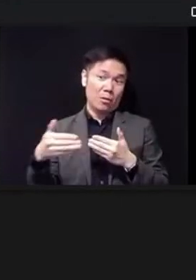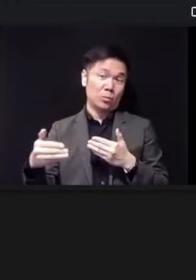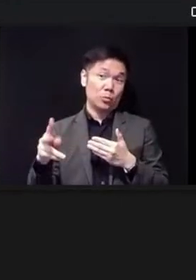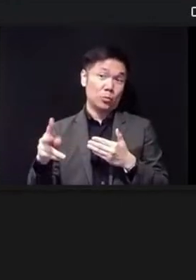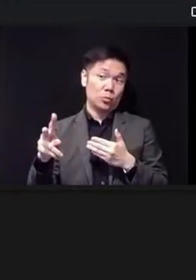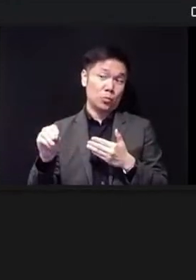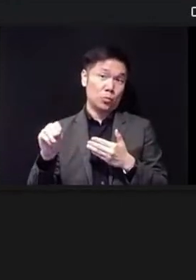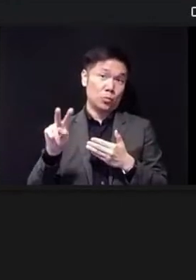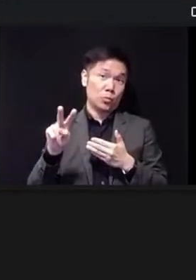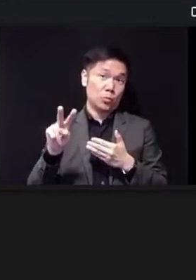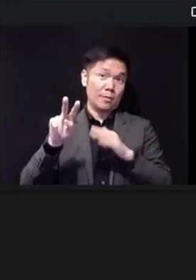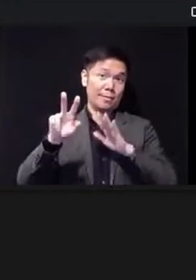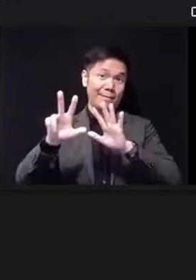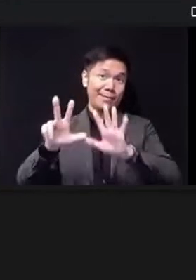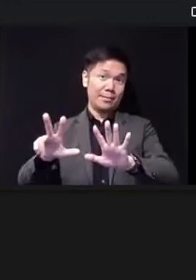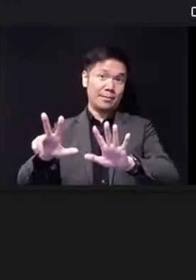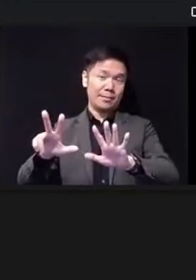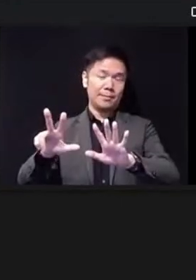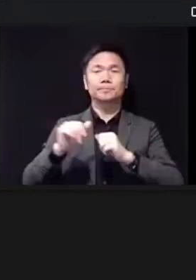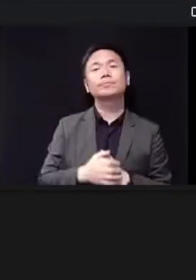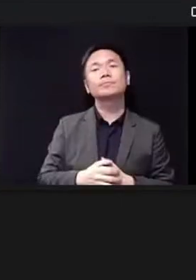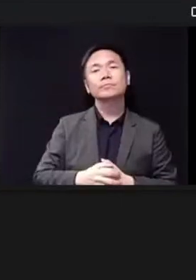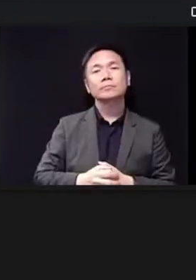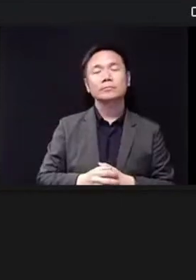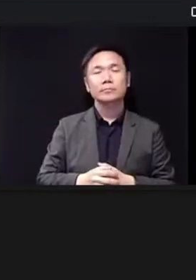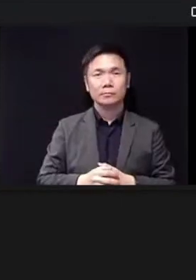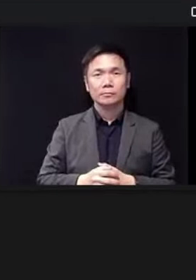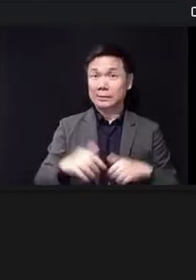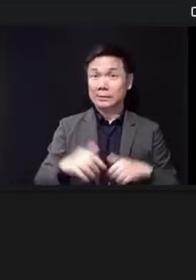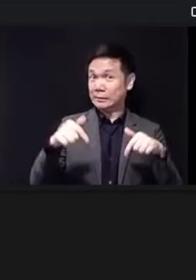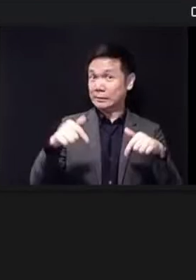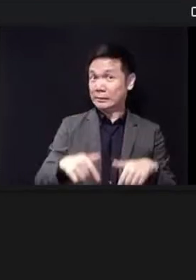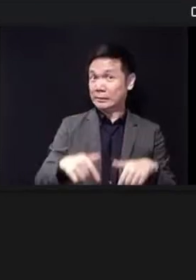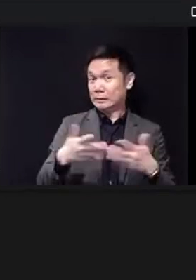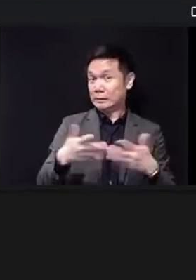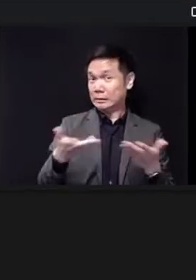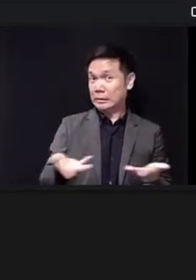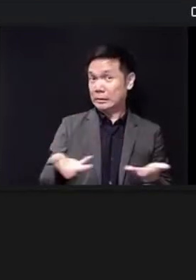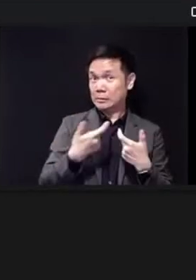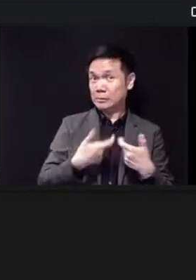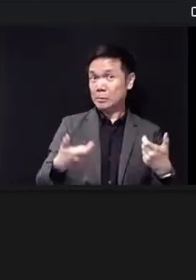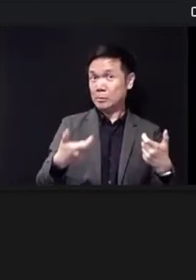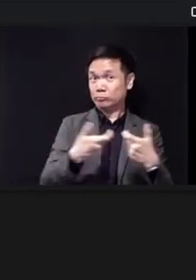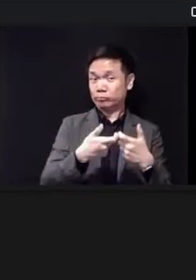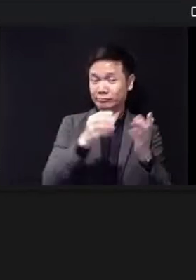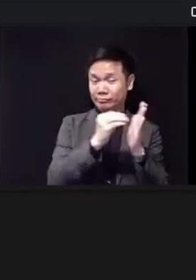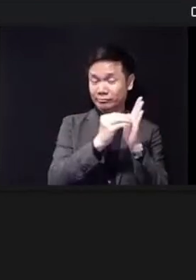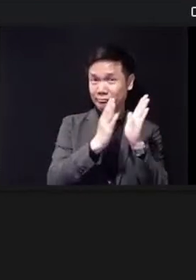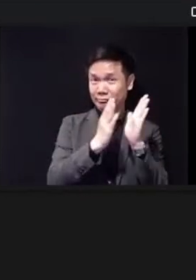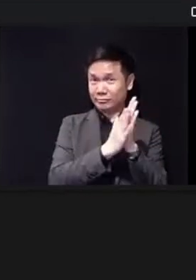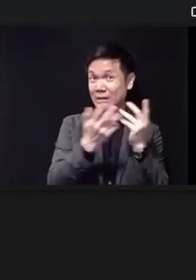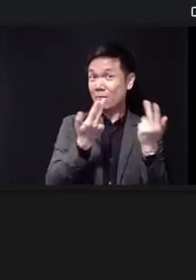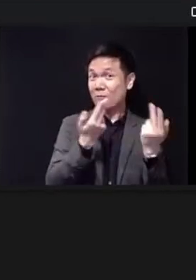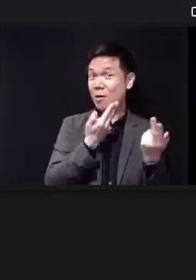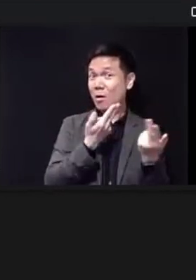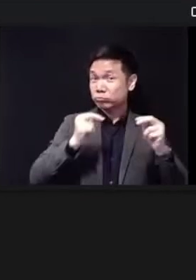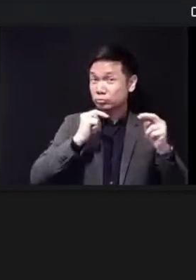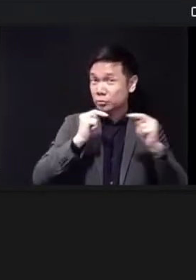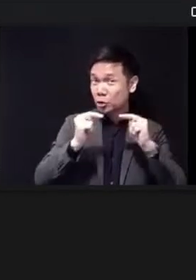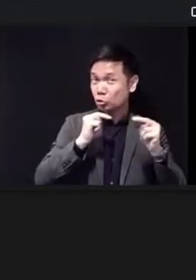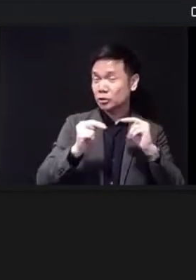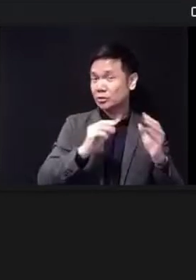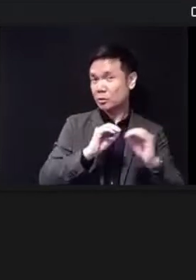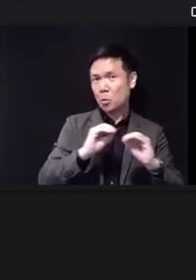to potentially have, I know for this meeting, we didn't have necessarily a negotiated outcome document, but it doesn't mean we may not between